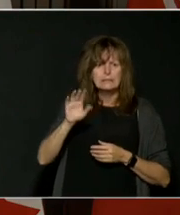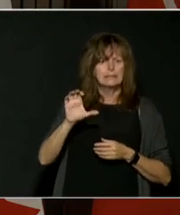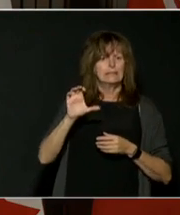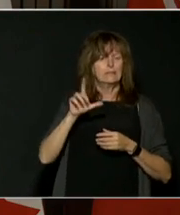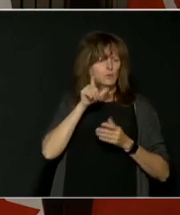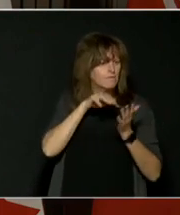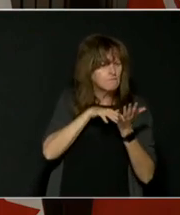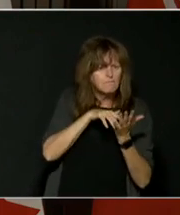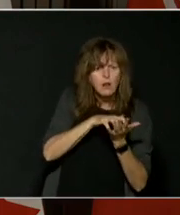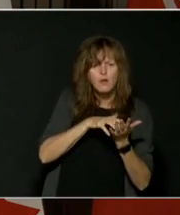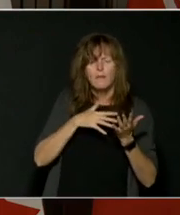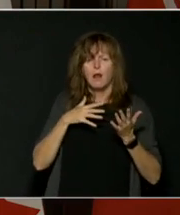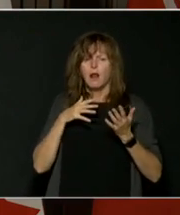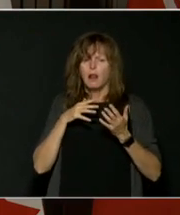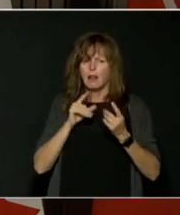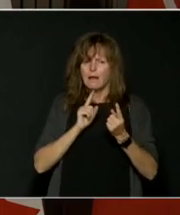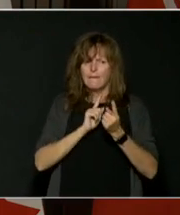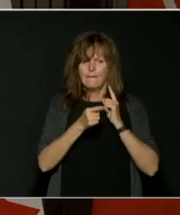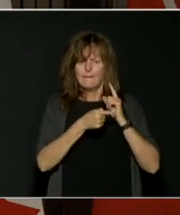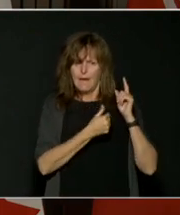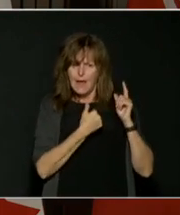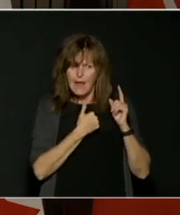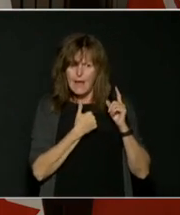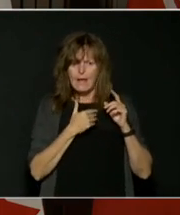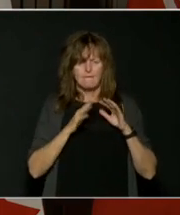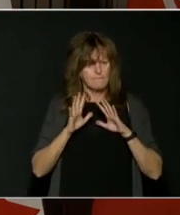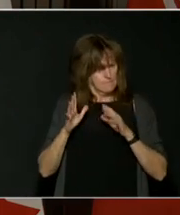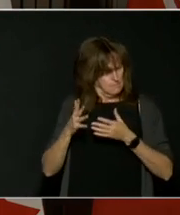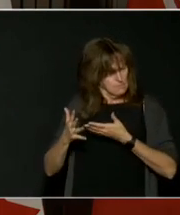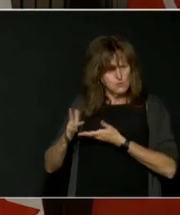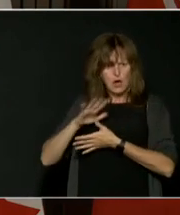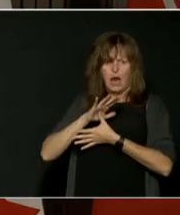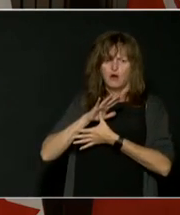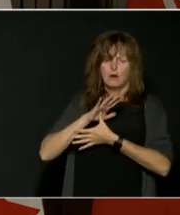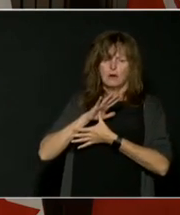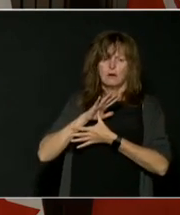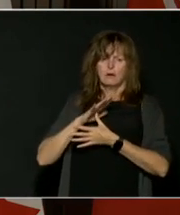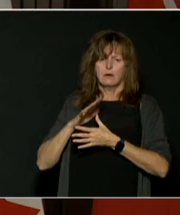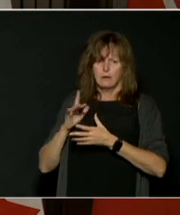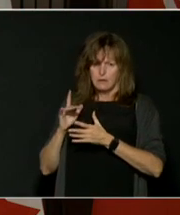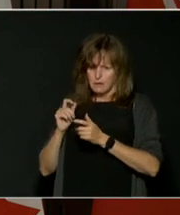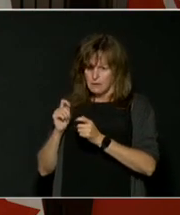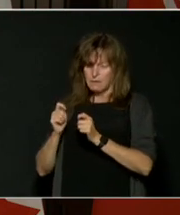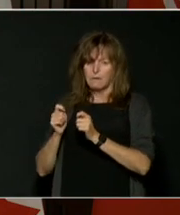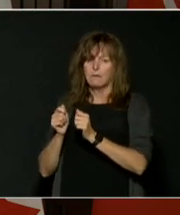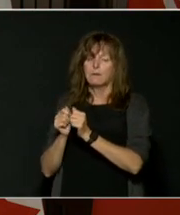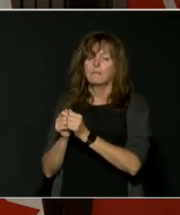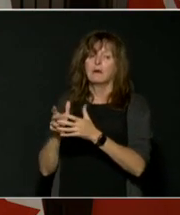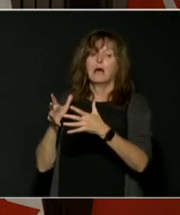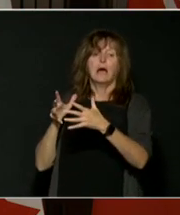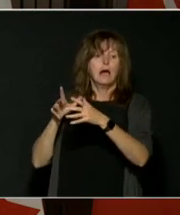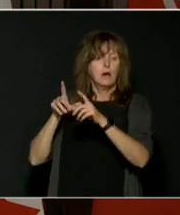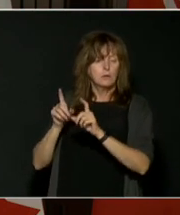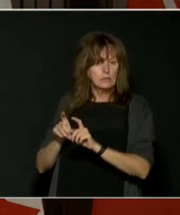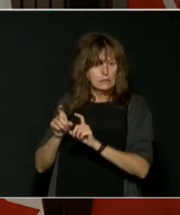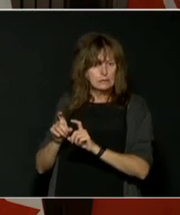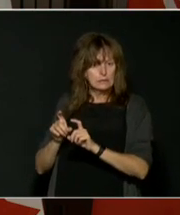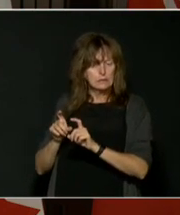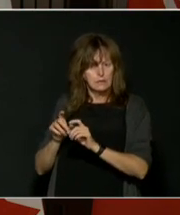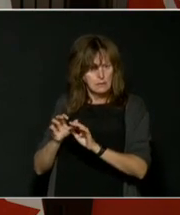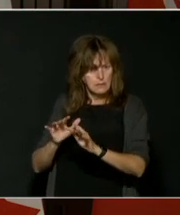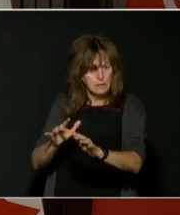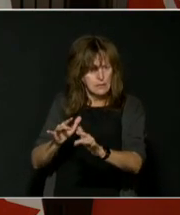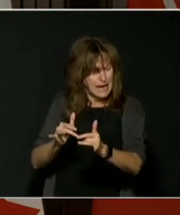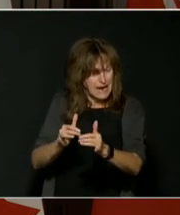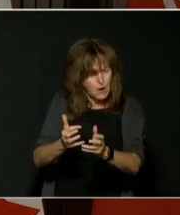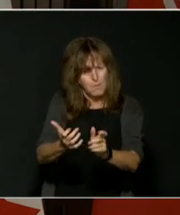exposed or were symptomatic. So we're going back to that model as we go through. As we see COVID activity diminish, we would expect that we may be able to